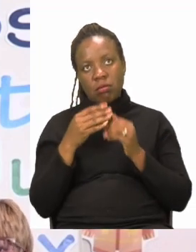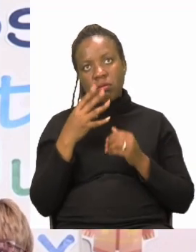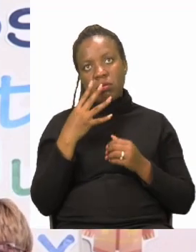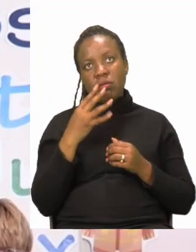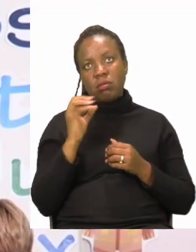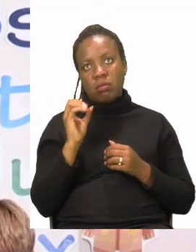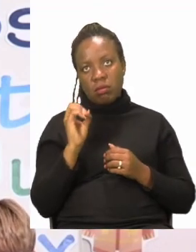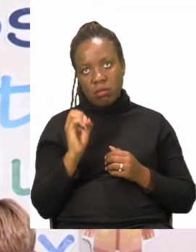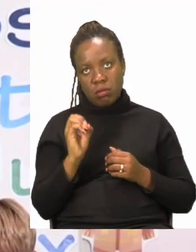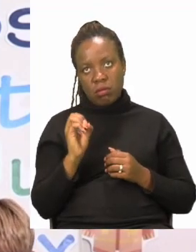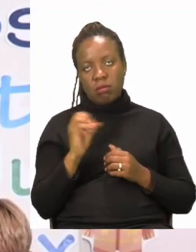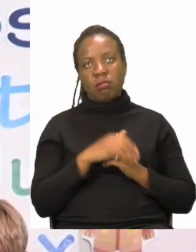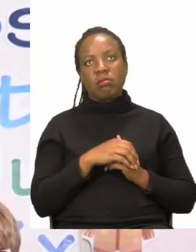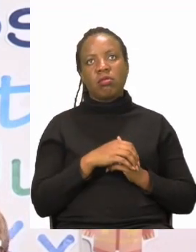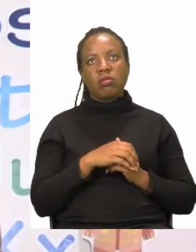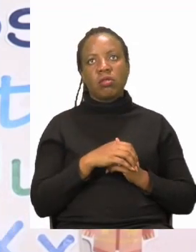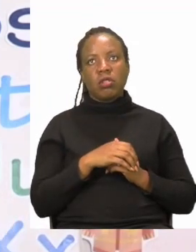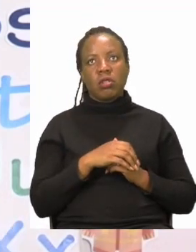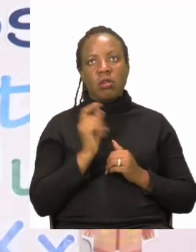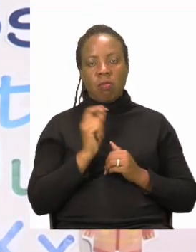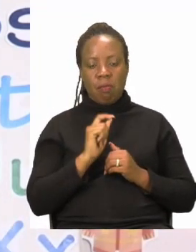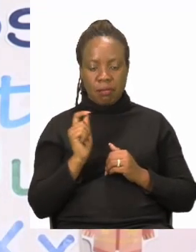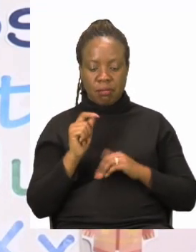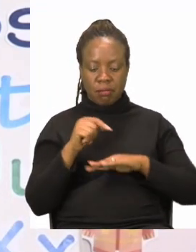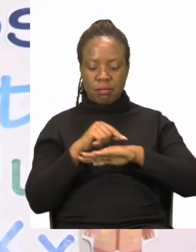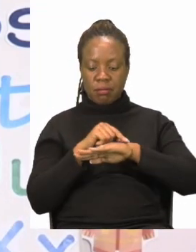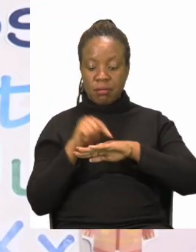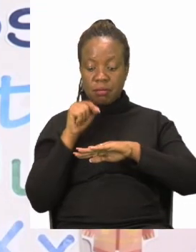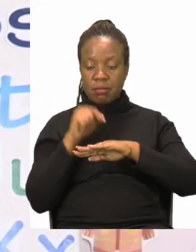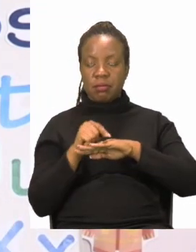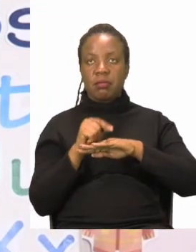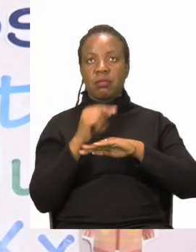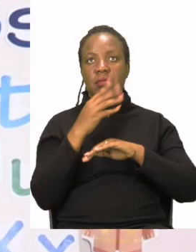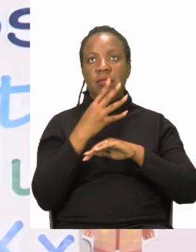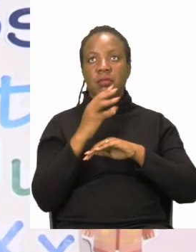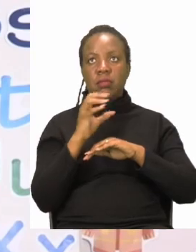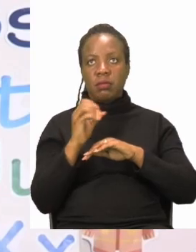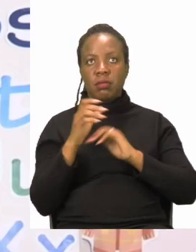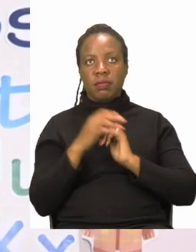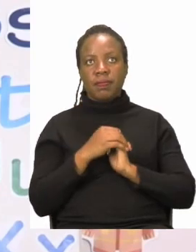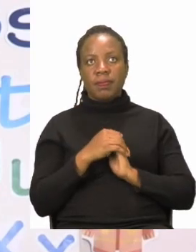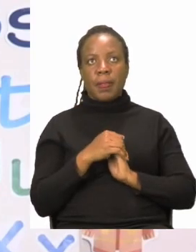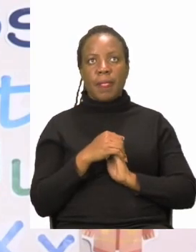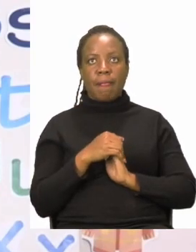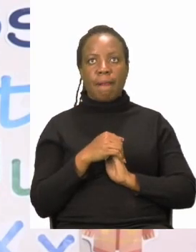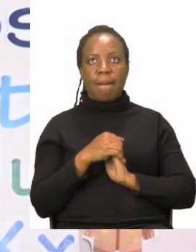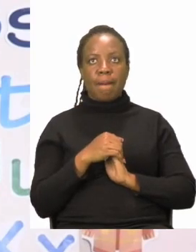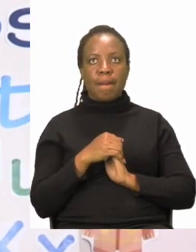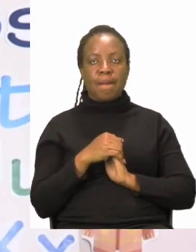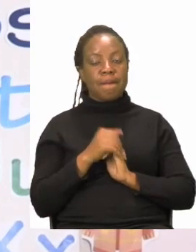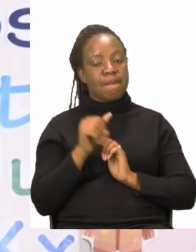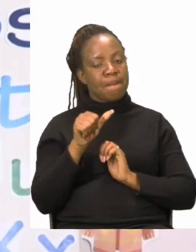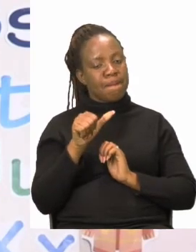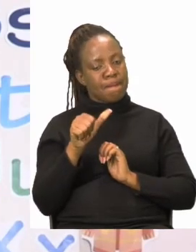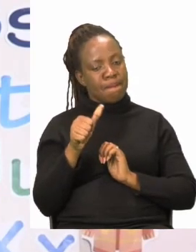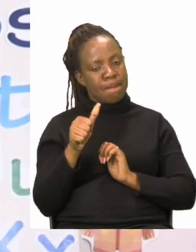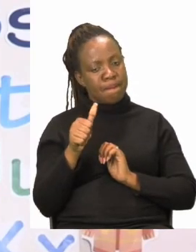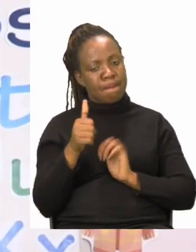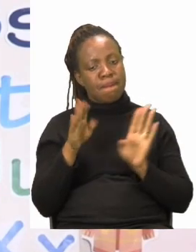number 40. Now everyone, you can go ahead and have a look at all